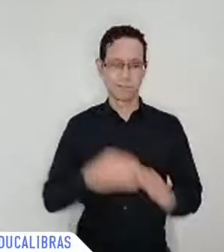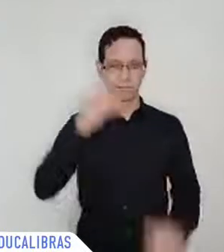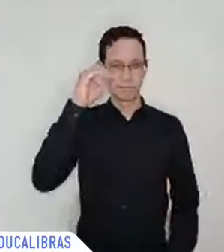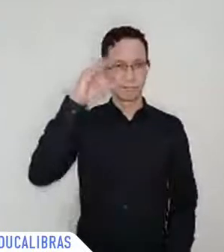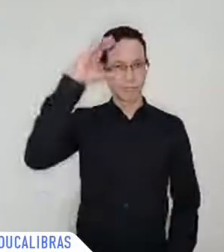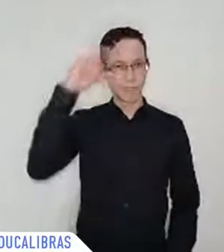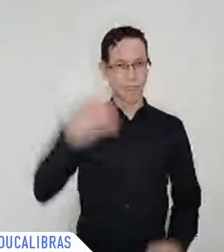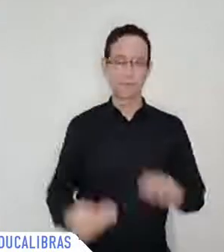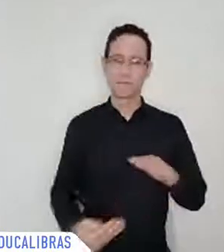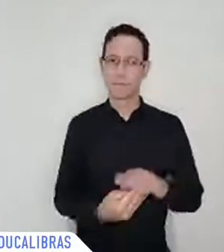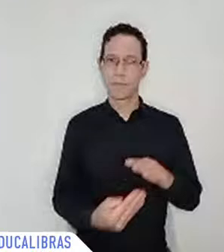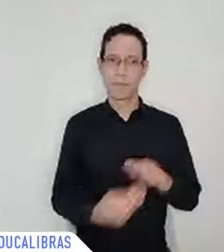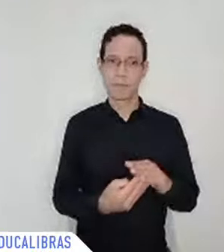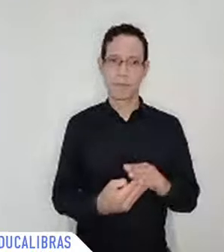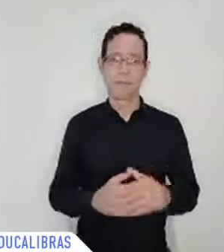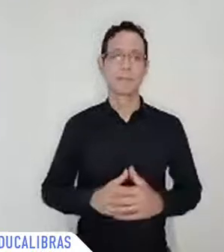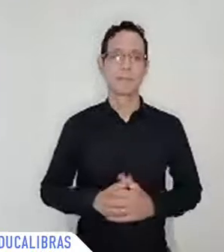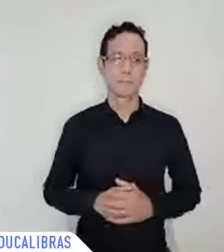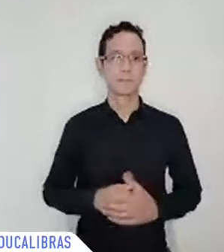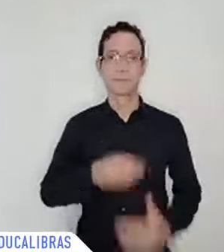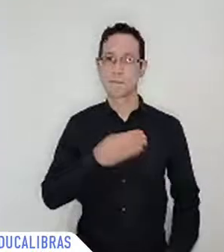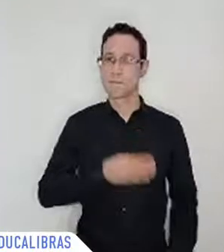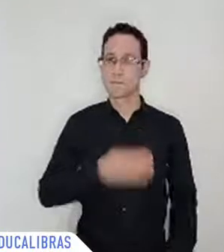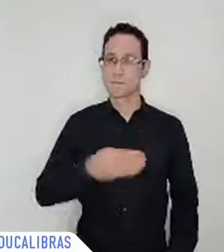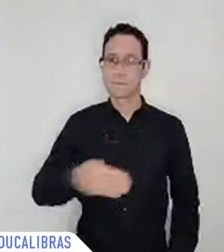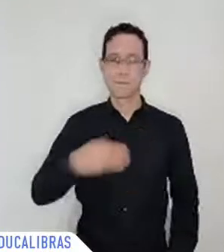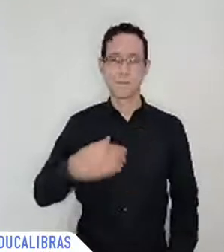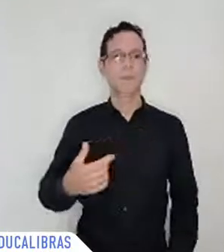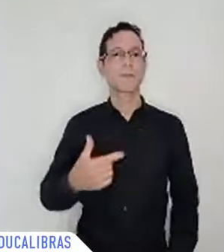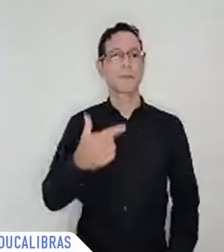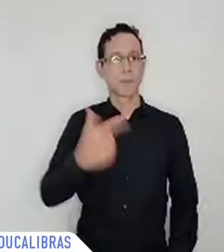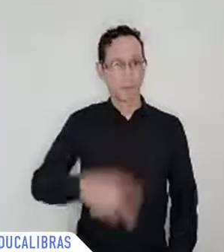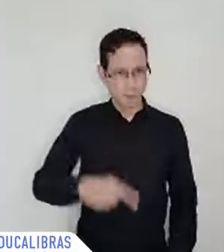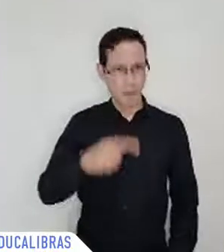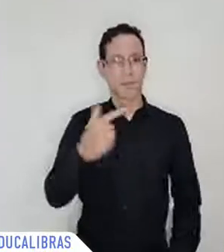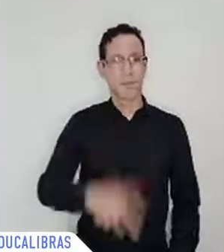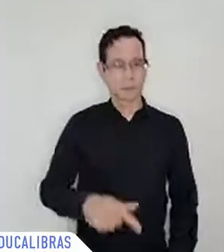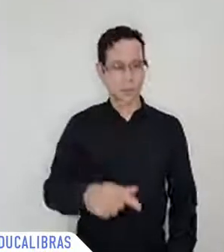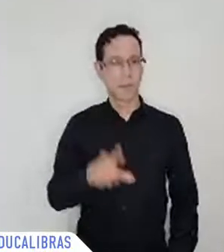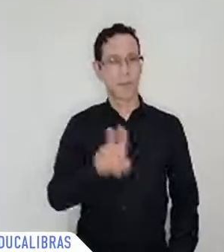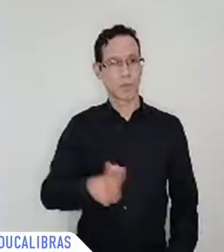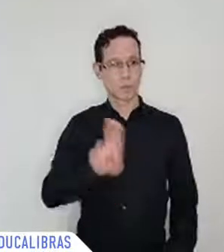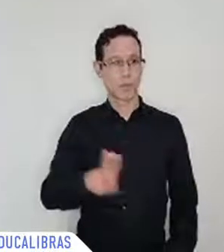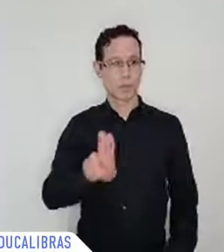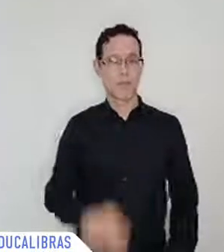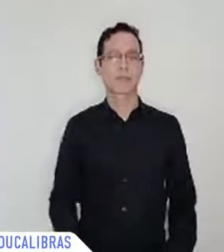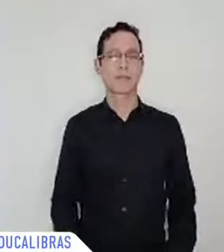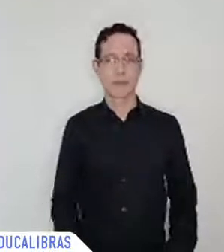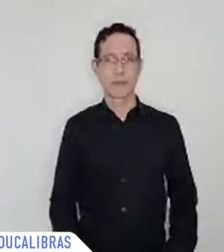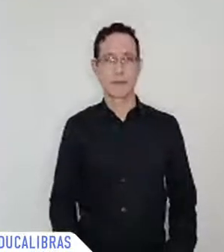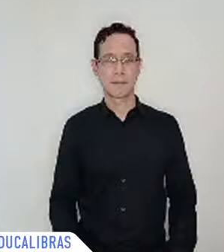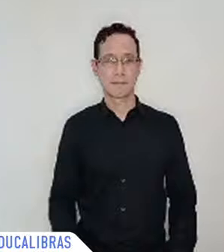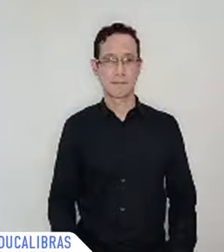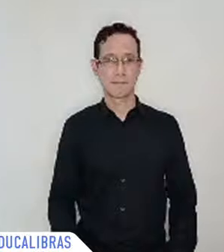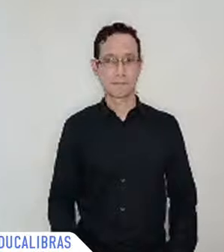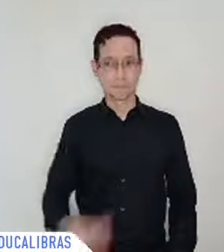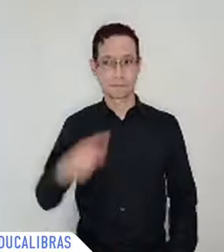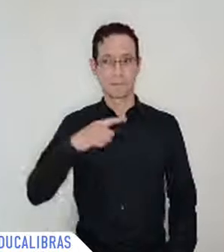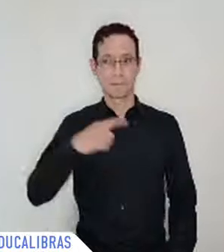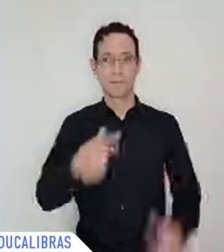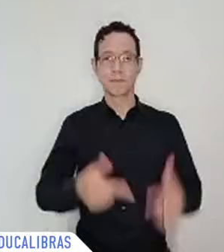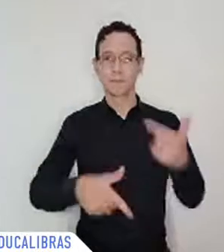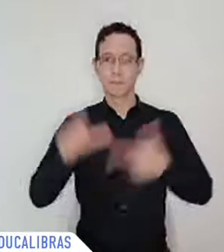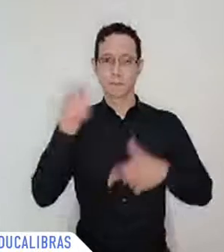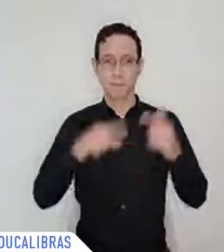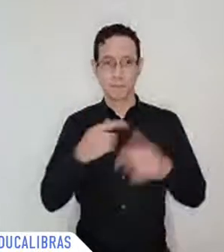working in, being replaced by people with no necessary experience in the area, but that